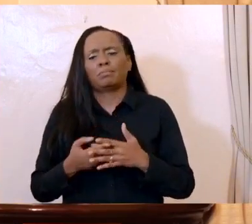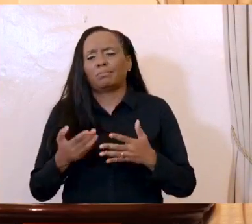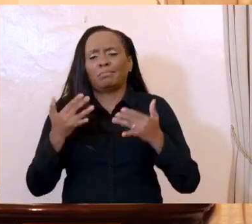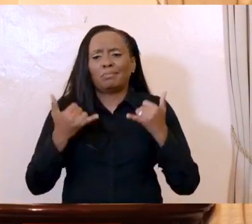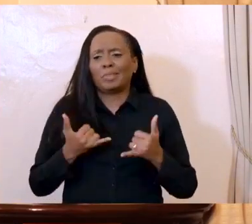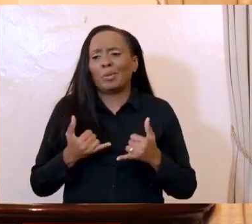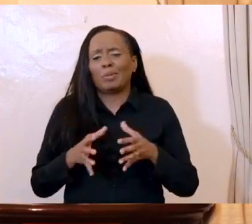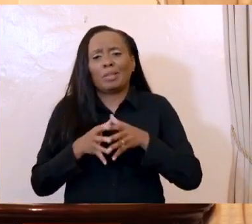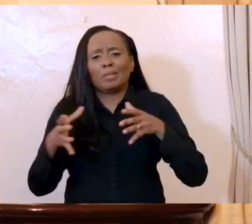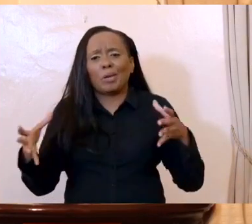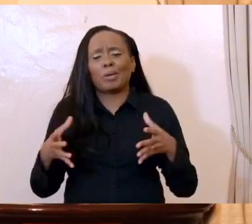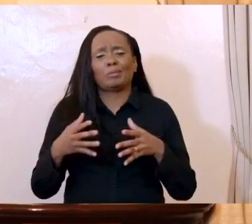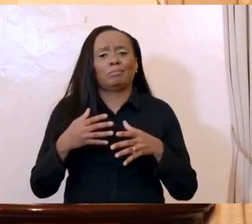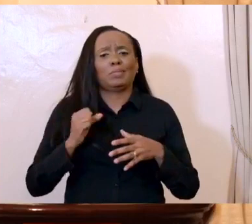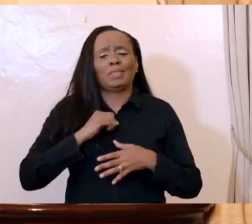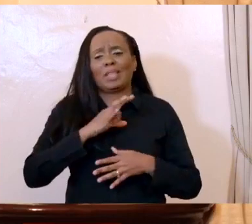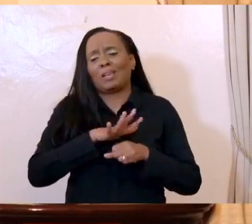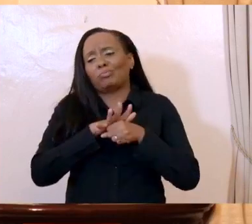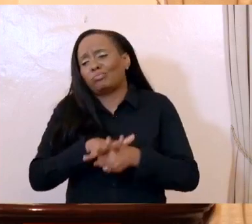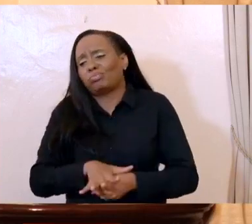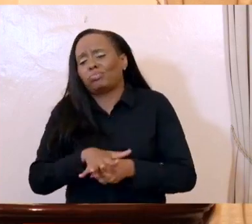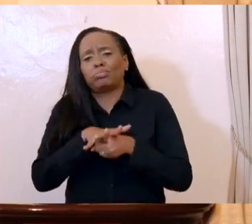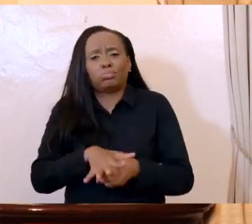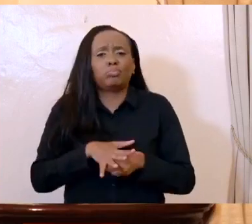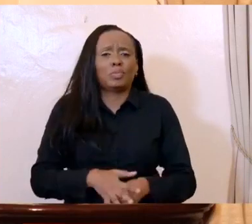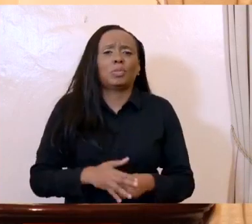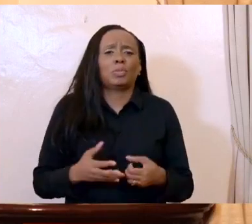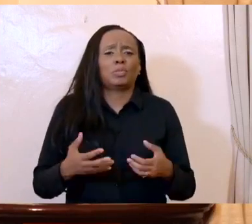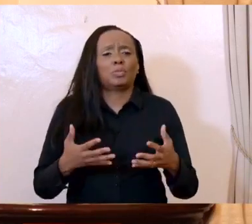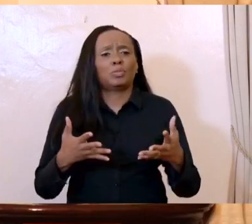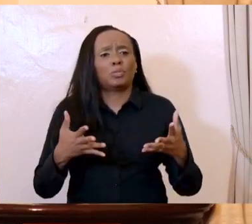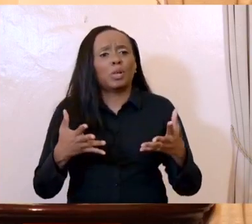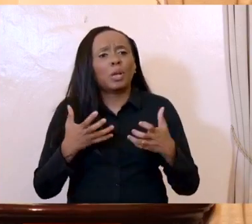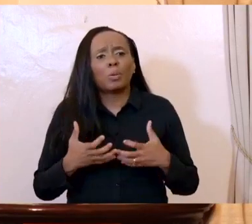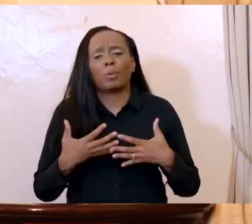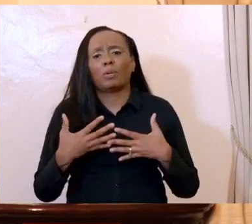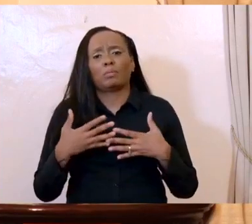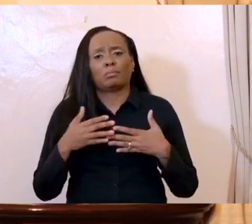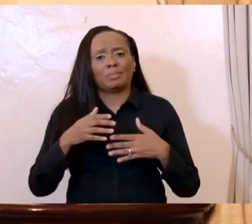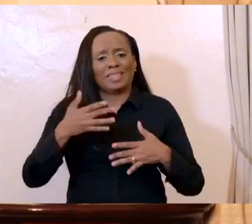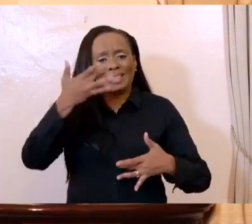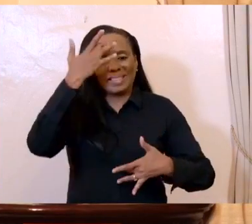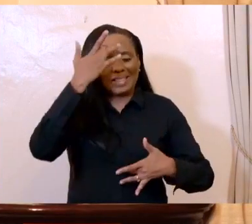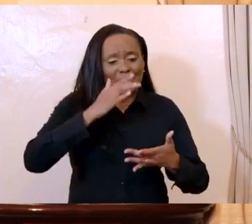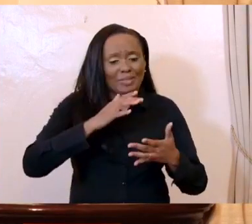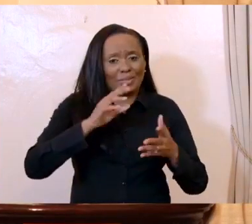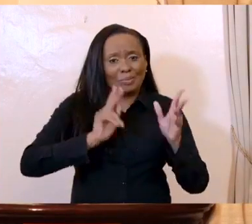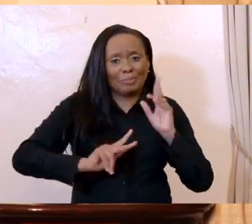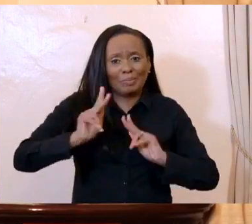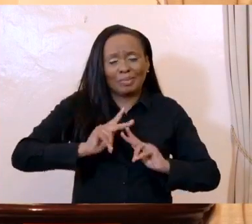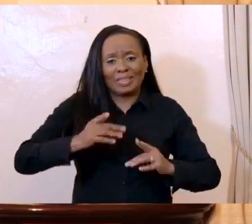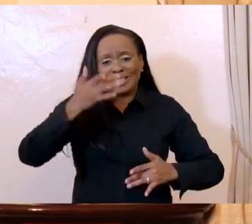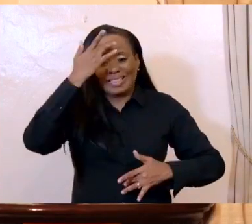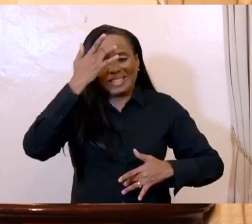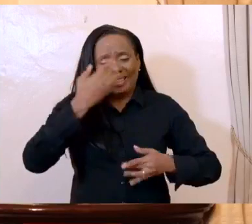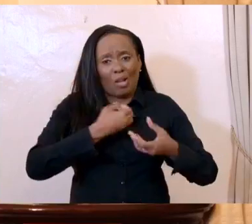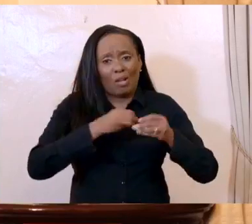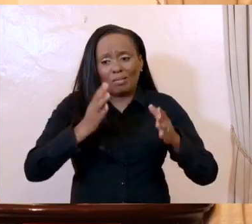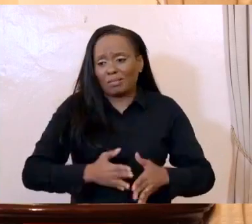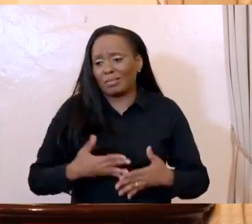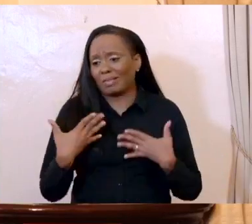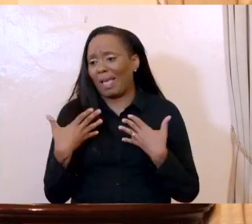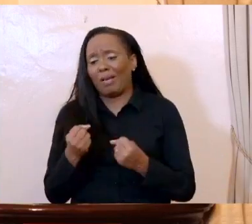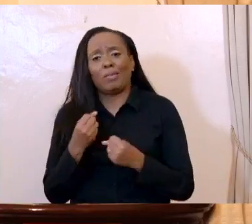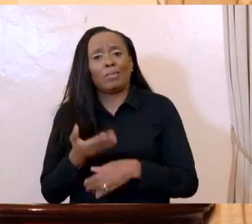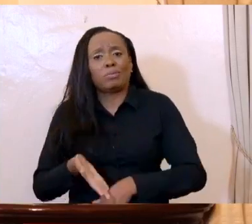the officers who are there and also on the inmates. It is not easy being in a prison situation in a time like this,